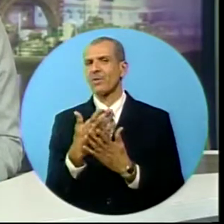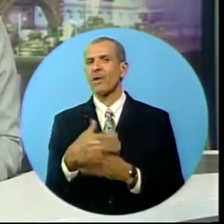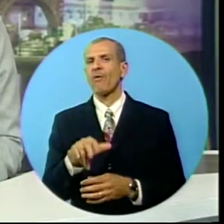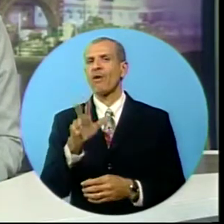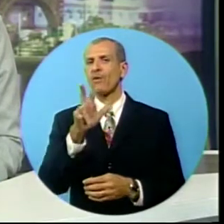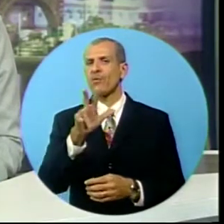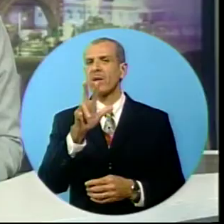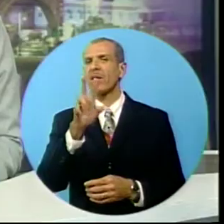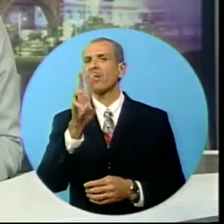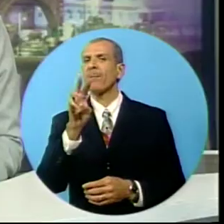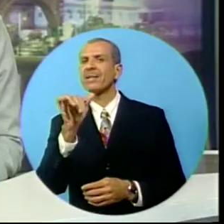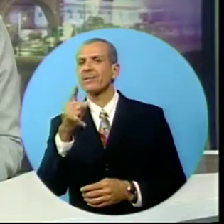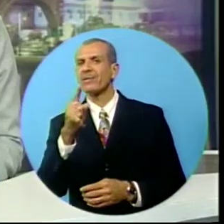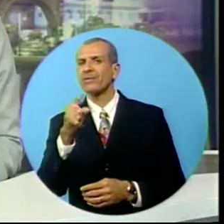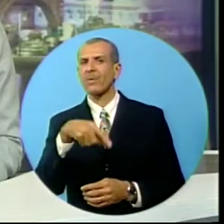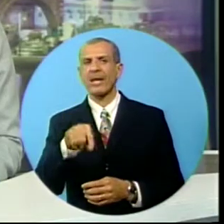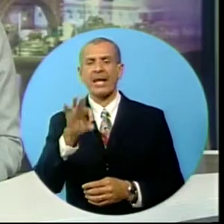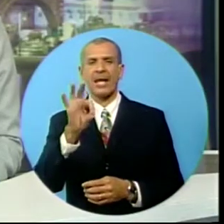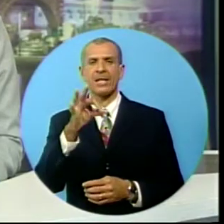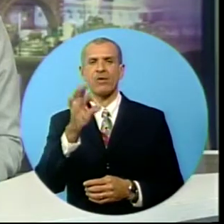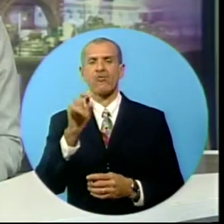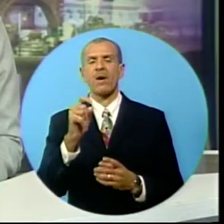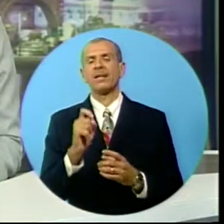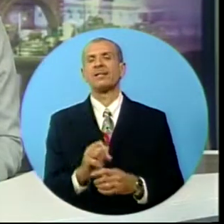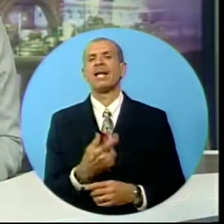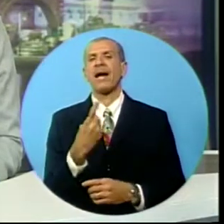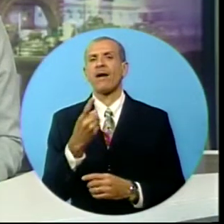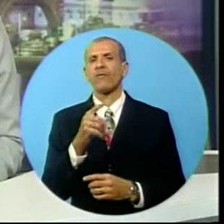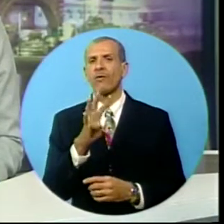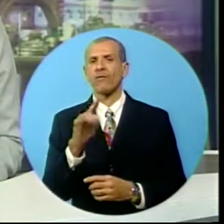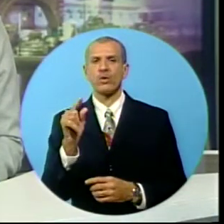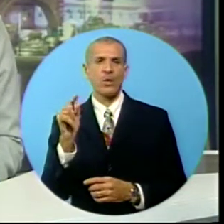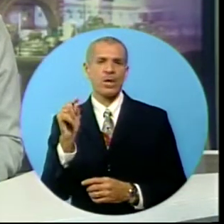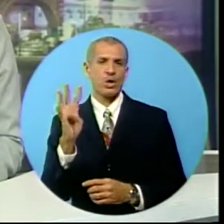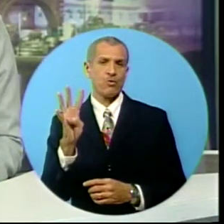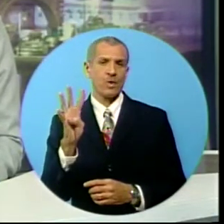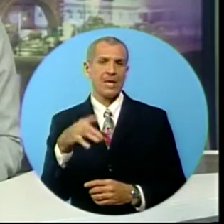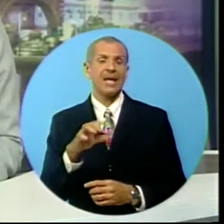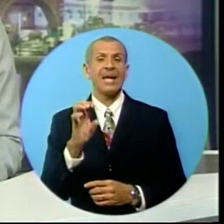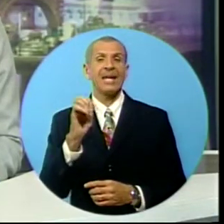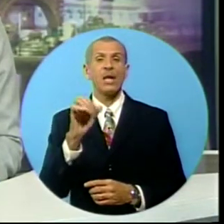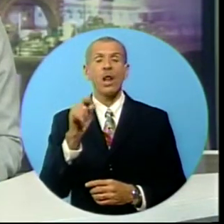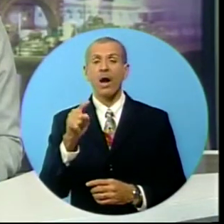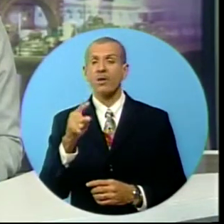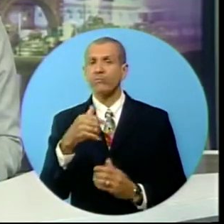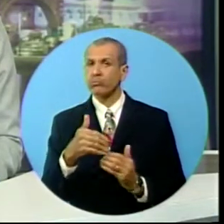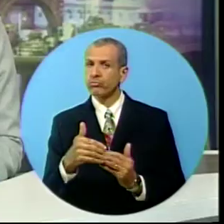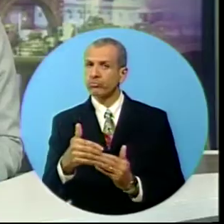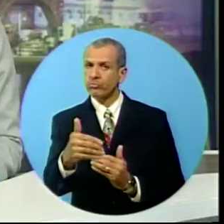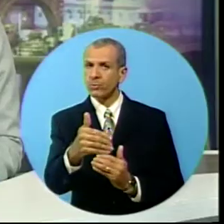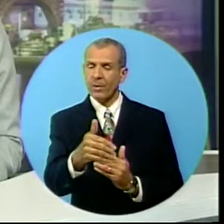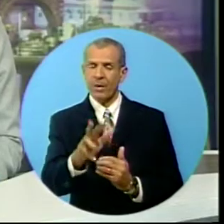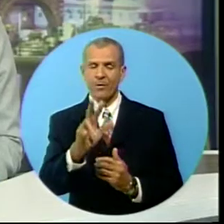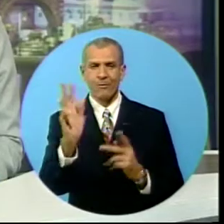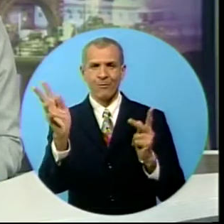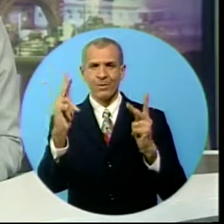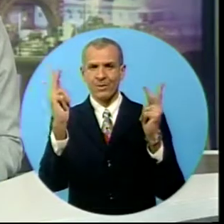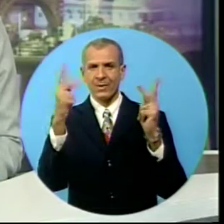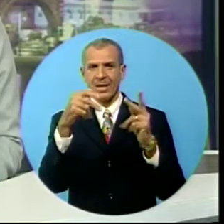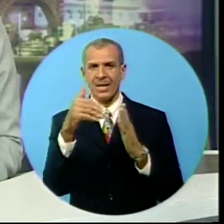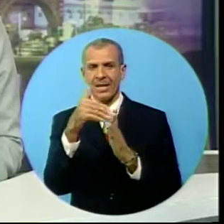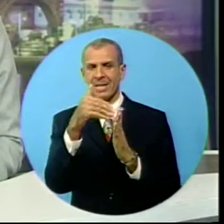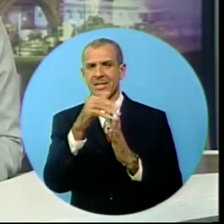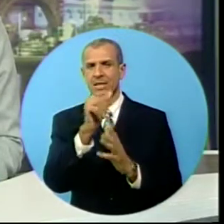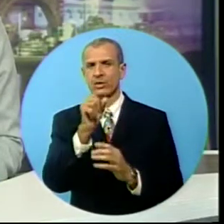wickets for 19 runs and Colby Williams took four for 23 in the other matches Eden Lodge advanced via a three wicket victory over St.